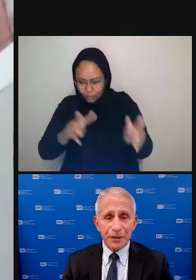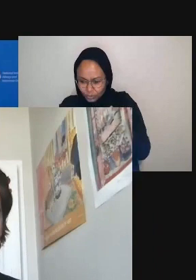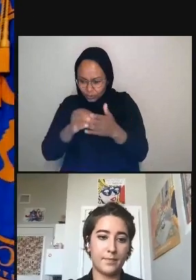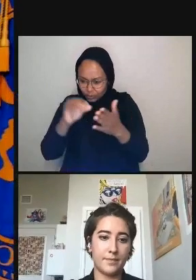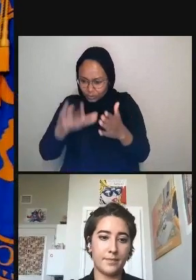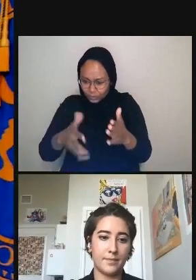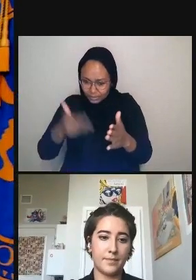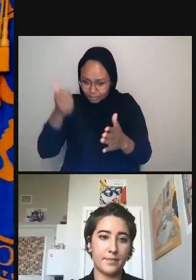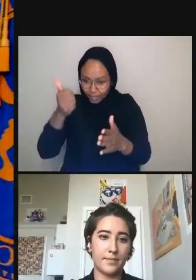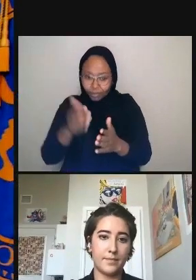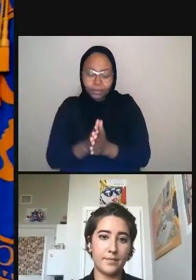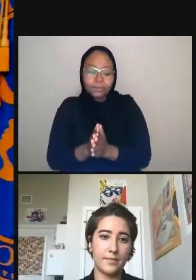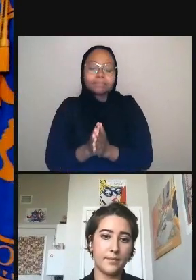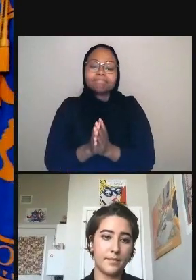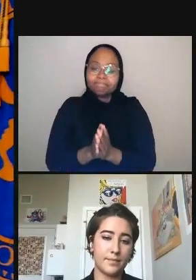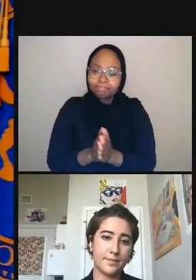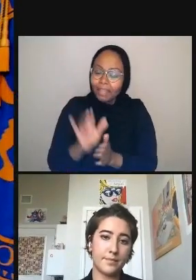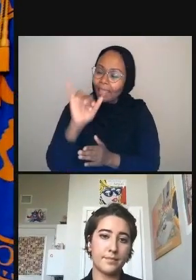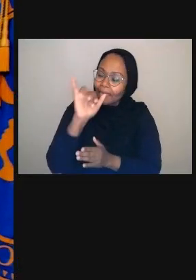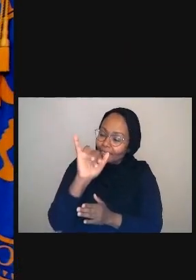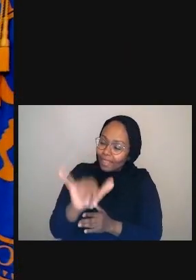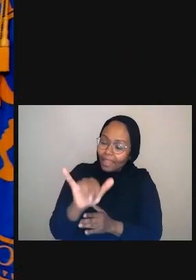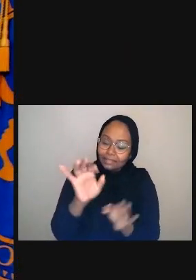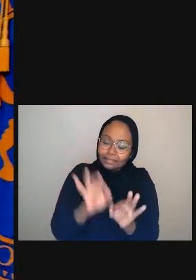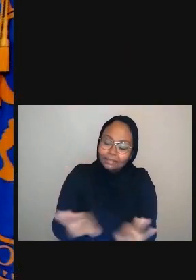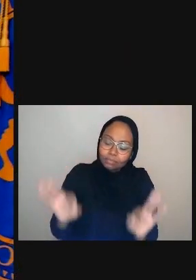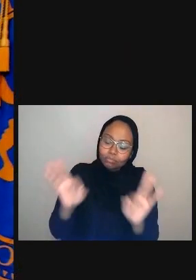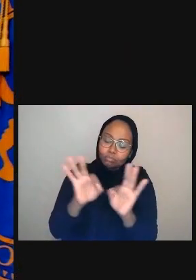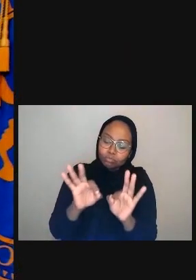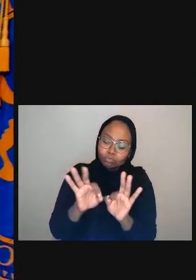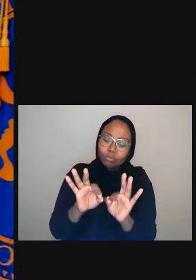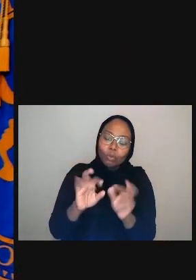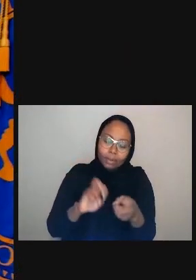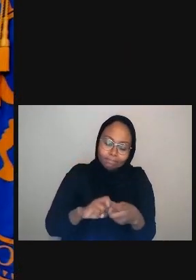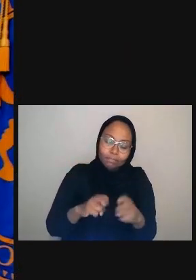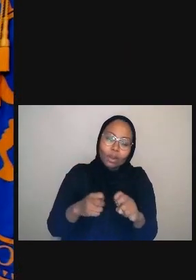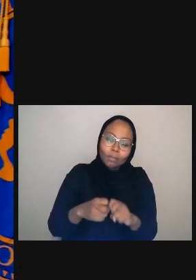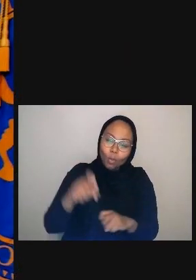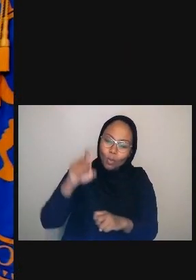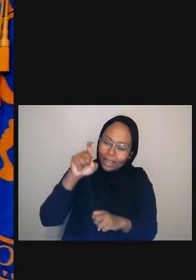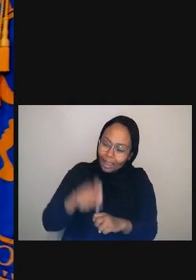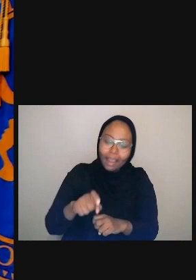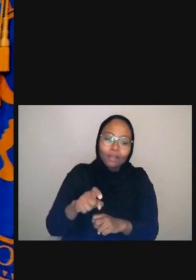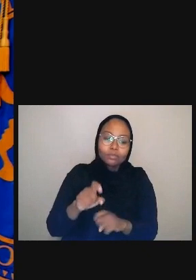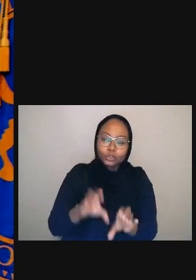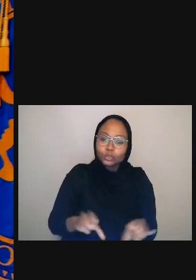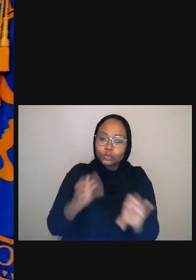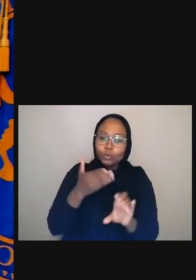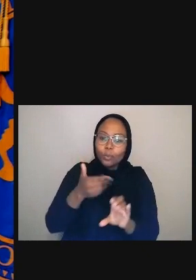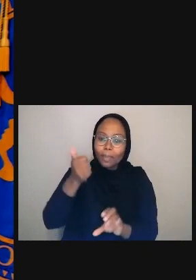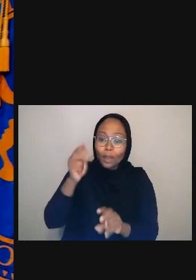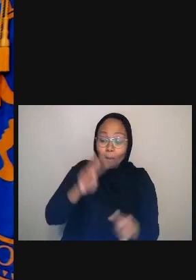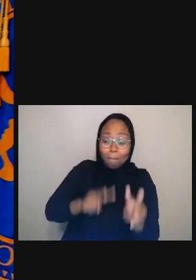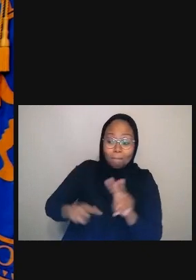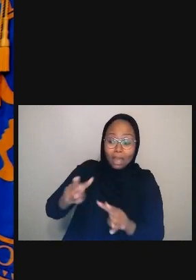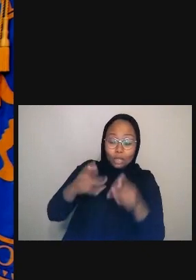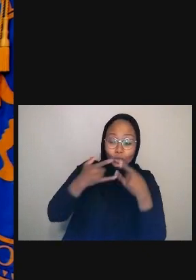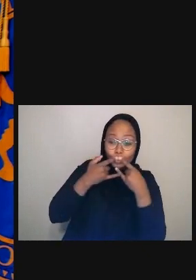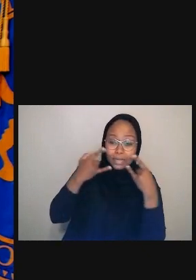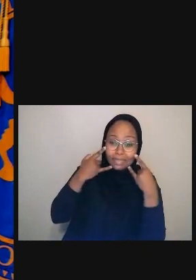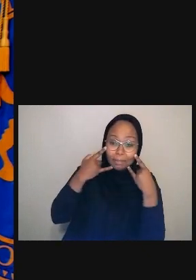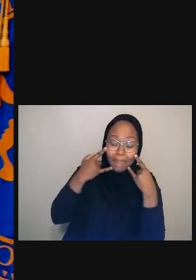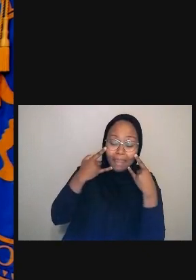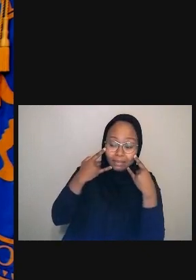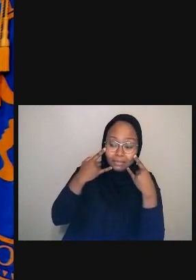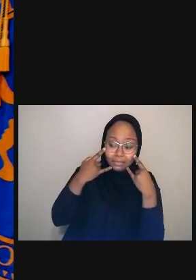put your finger on an important problem. We have to do much better in monitoring the wearing of masks, but you want to break down into the level